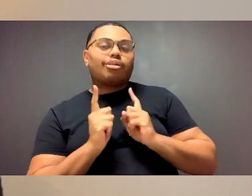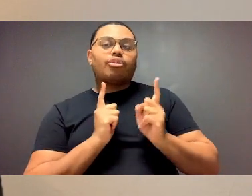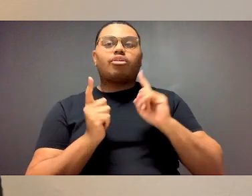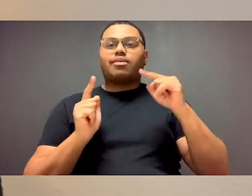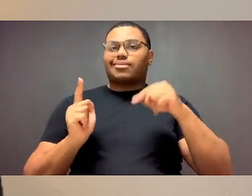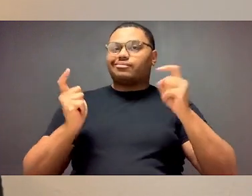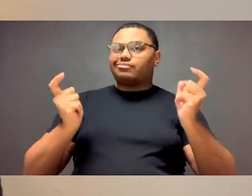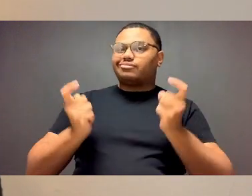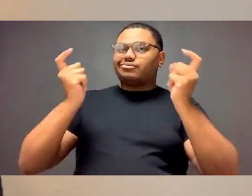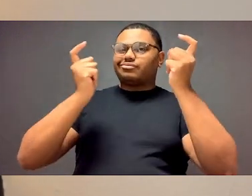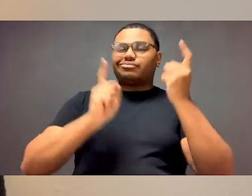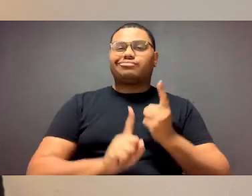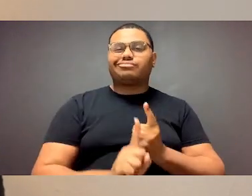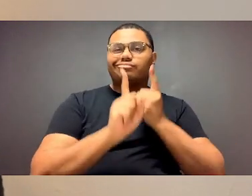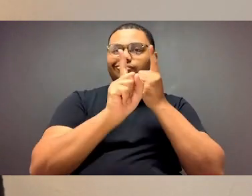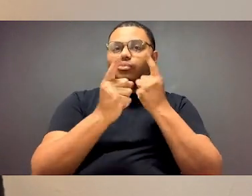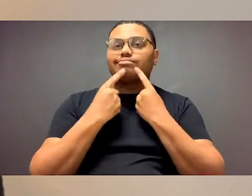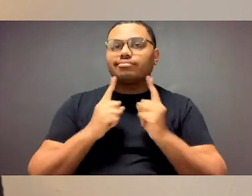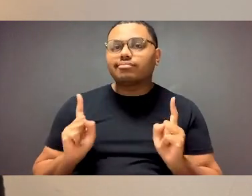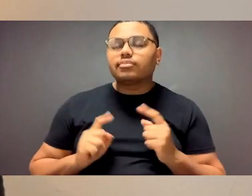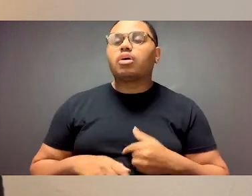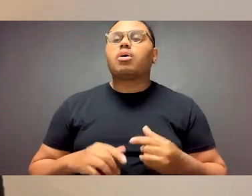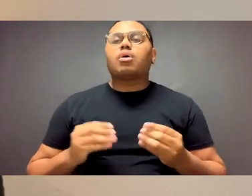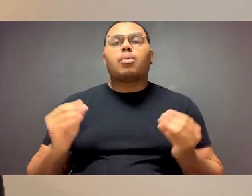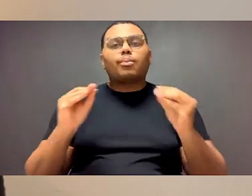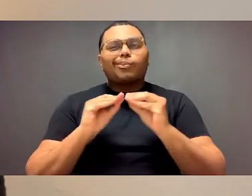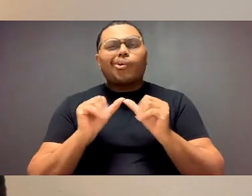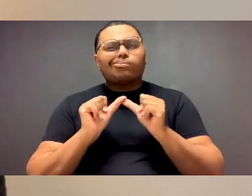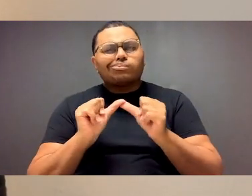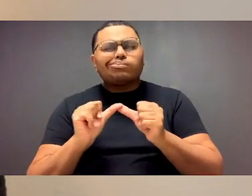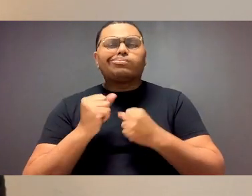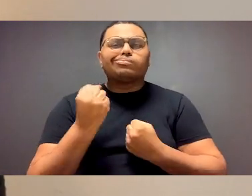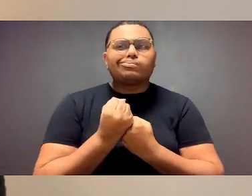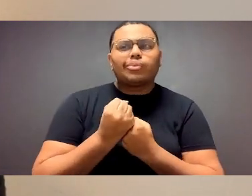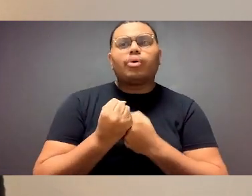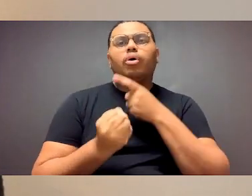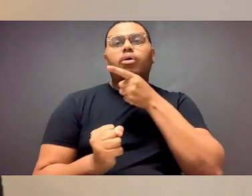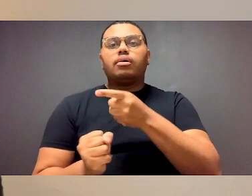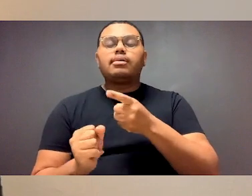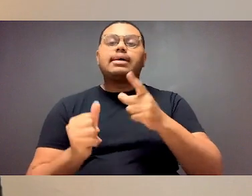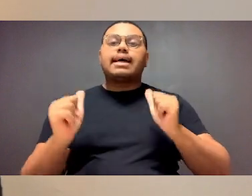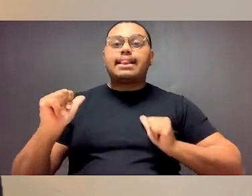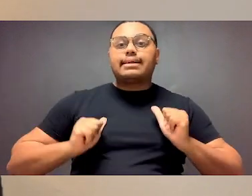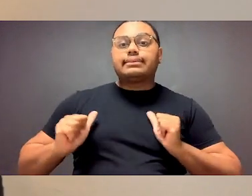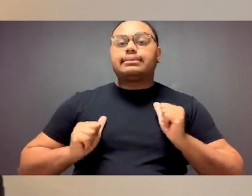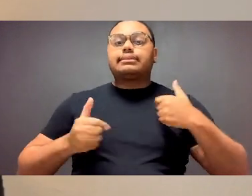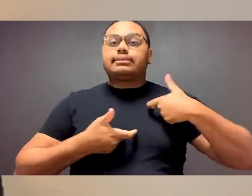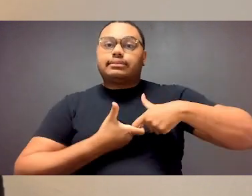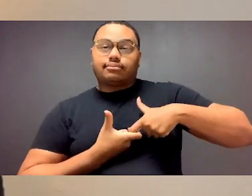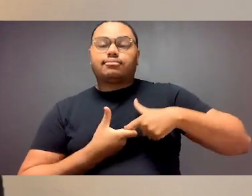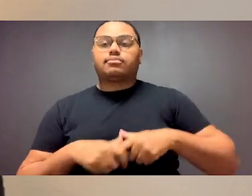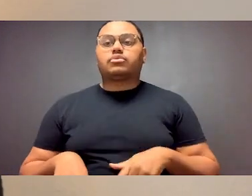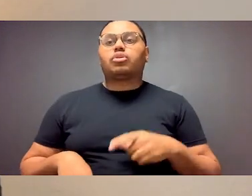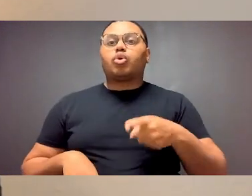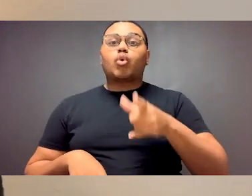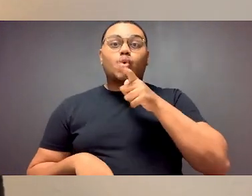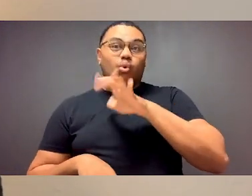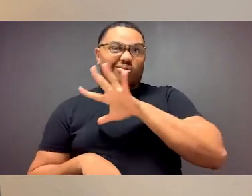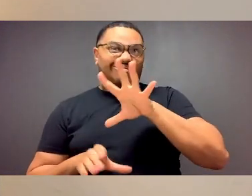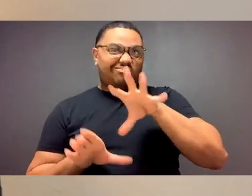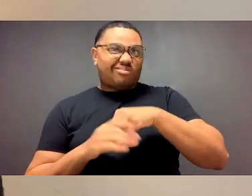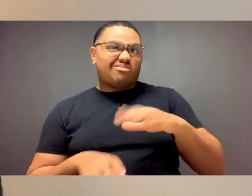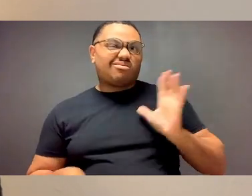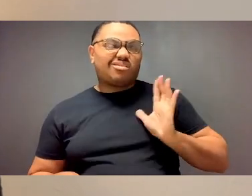and furthering the advancement of the Latine narrative in American theater. Those who've been to an Encuentro before know that it is a joyful,